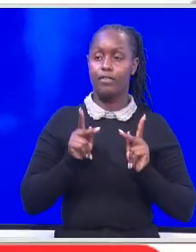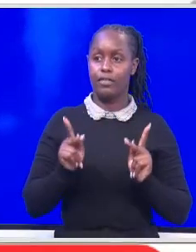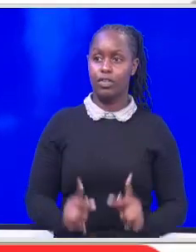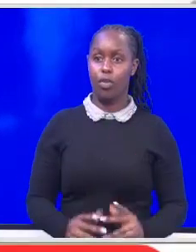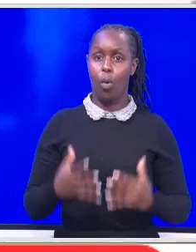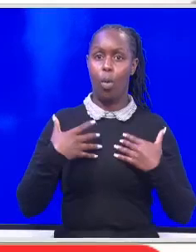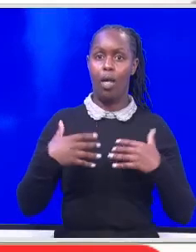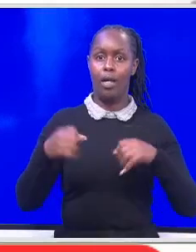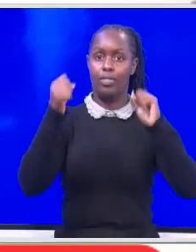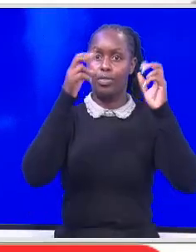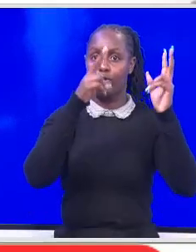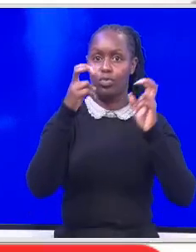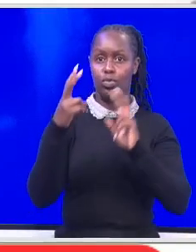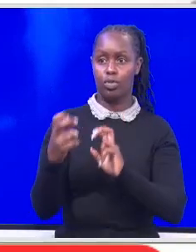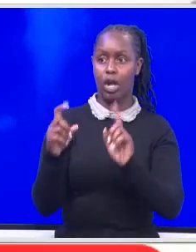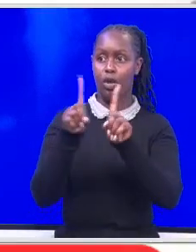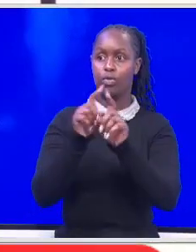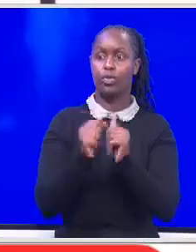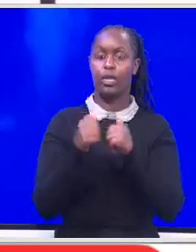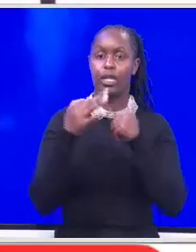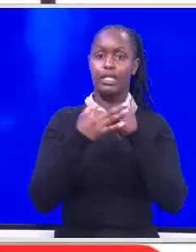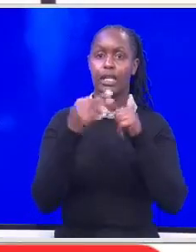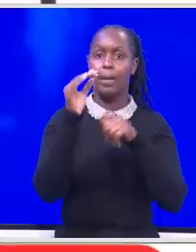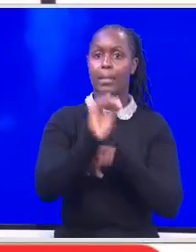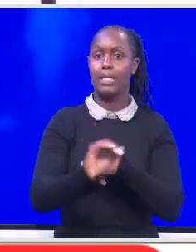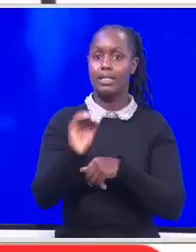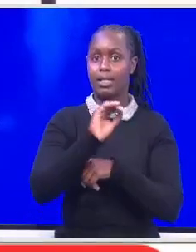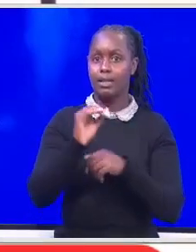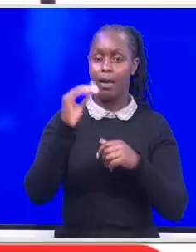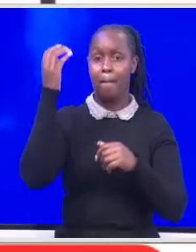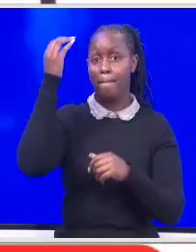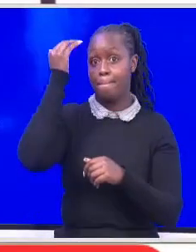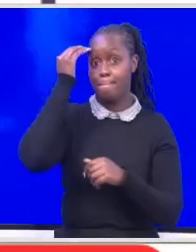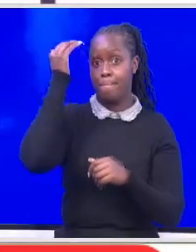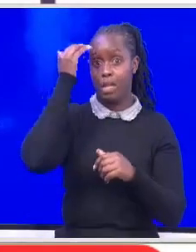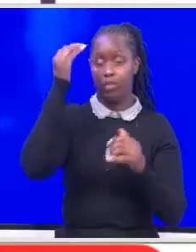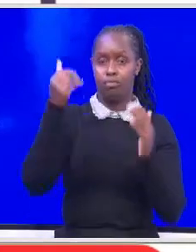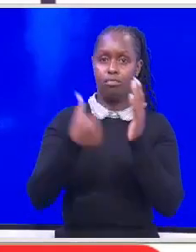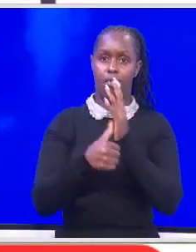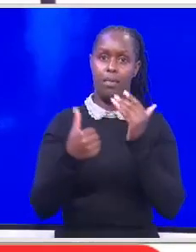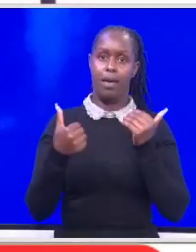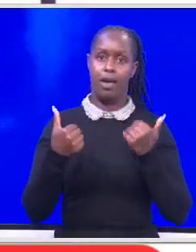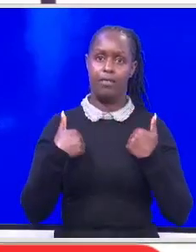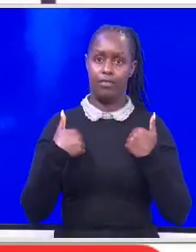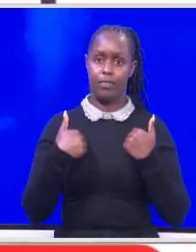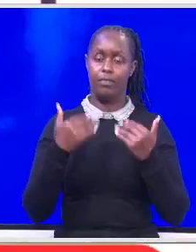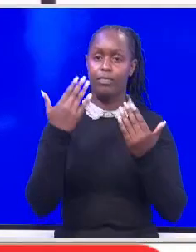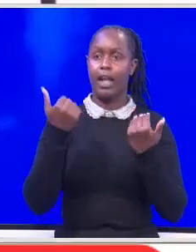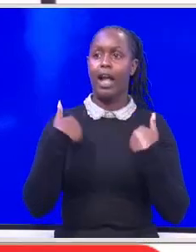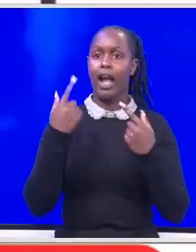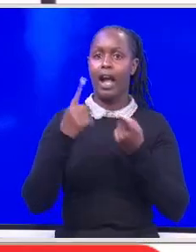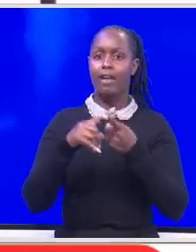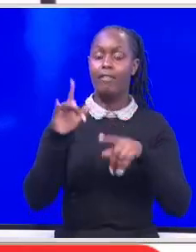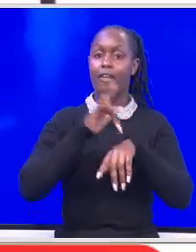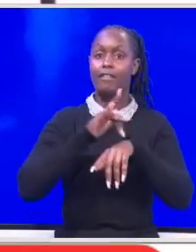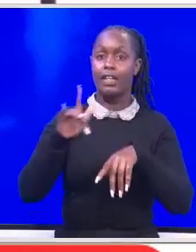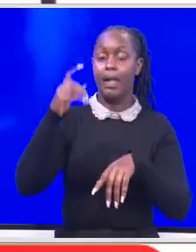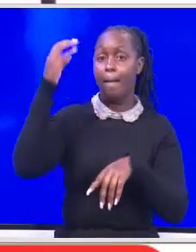and 18% are mentally unhealthy. It has increased stress level and anxiety, mentioned by